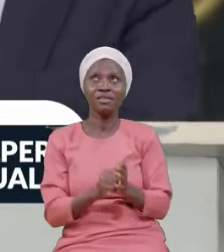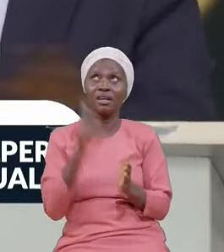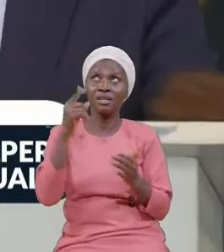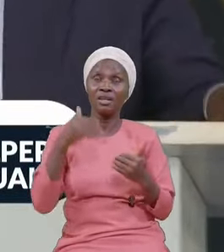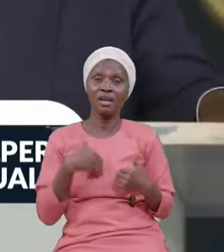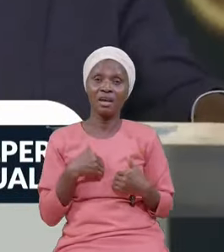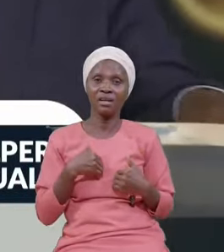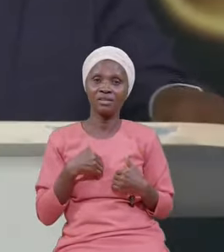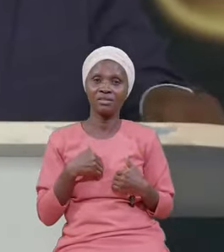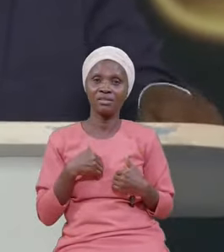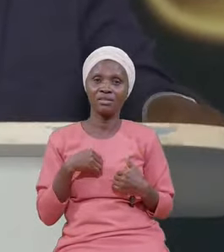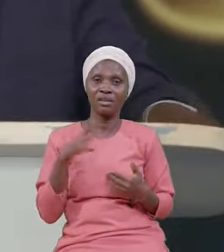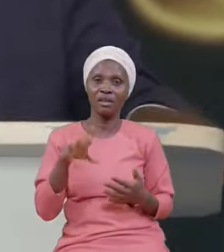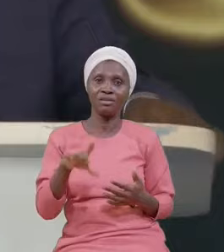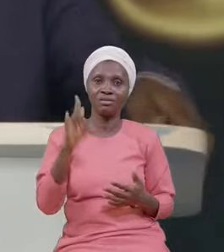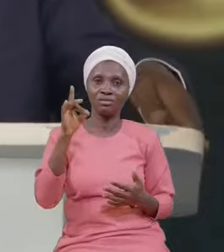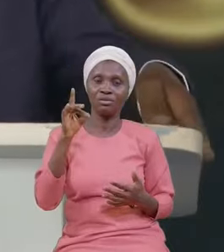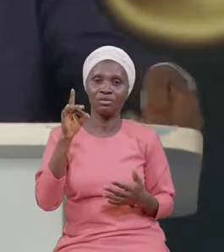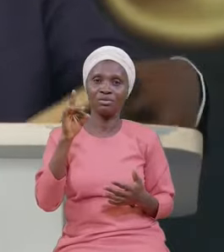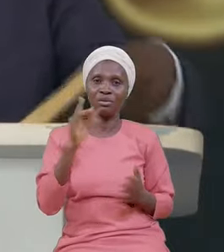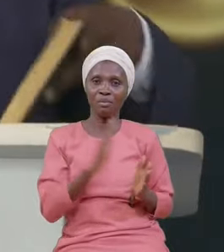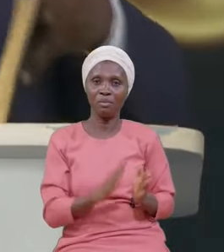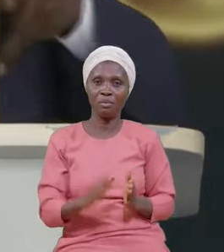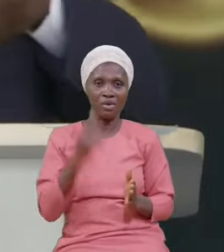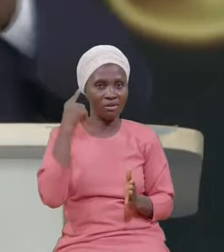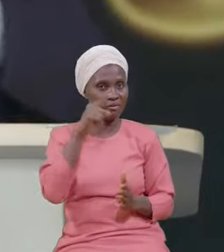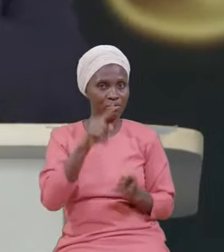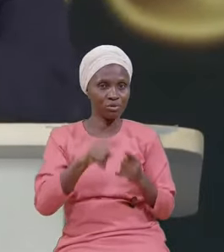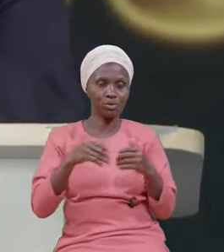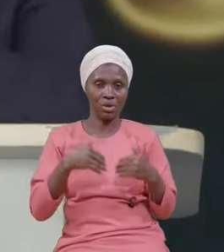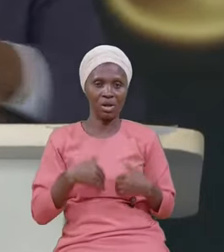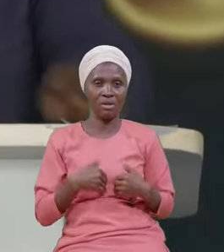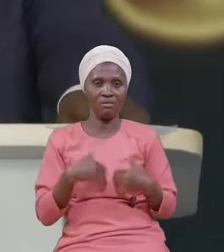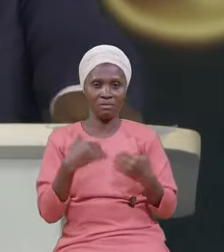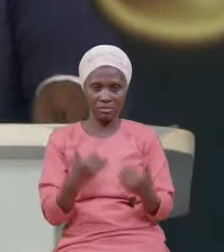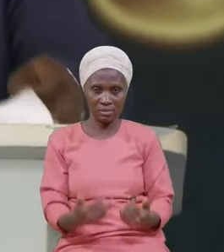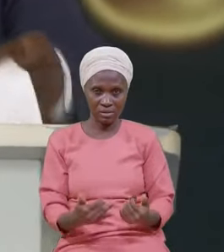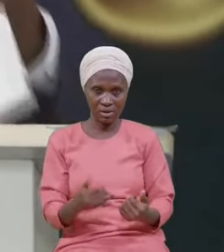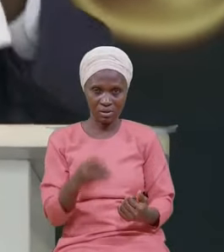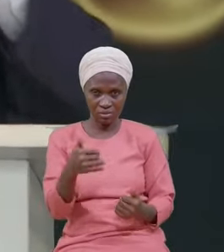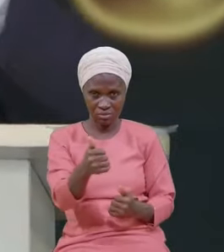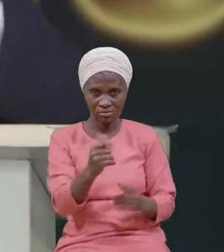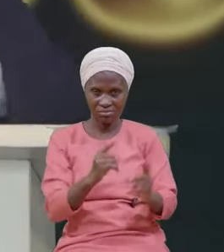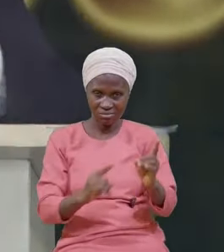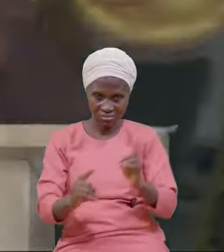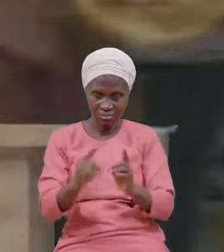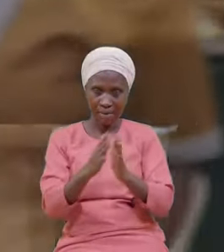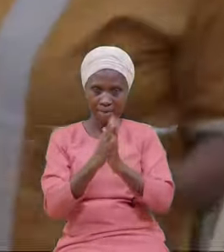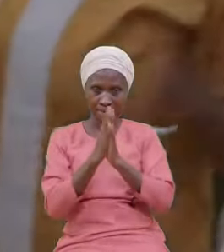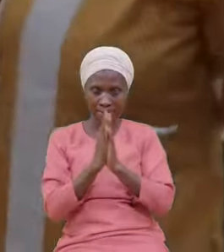for you to have open your mouth now and talk to the Lord in